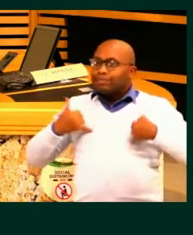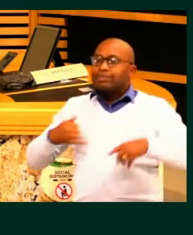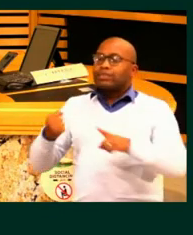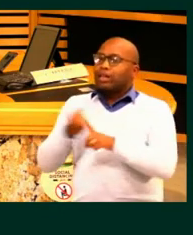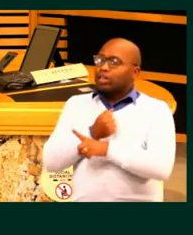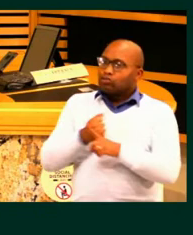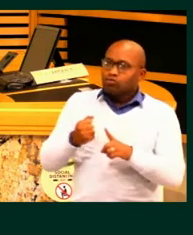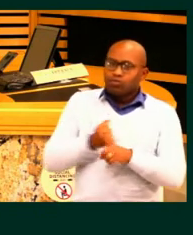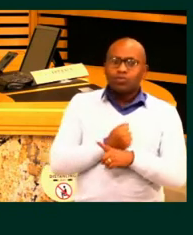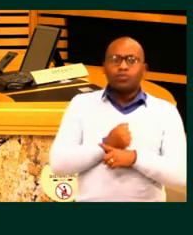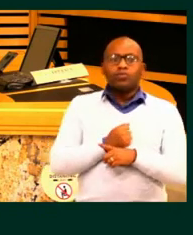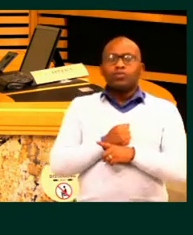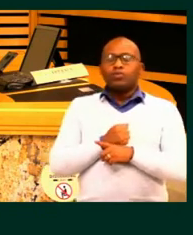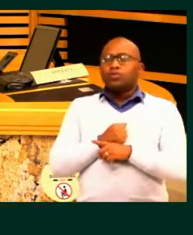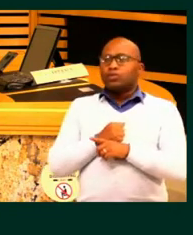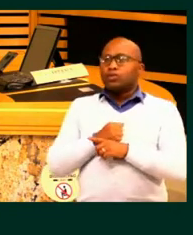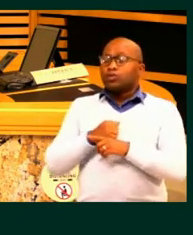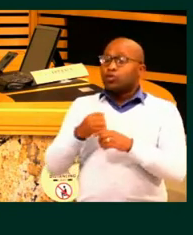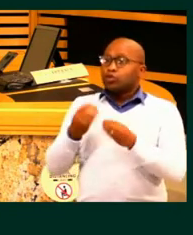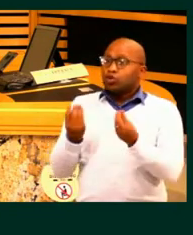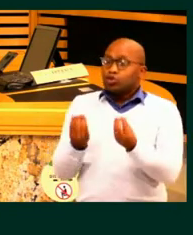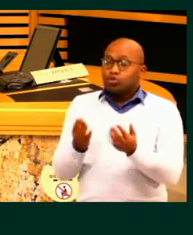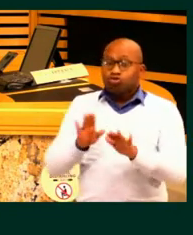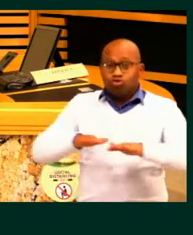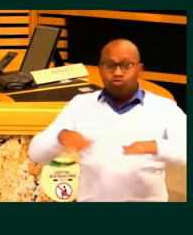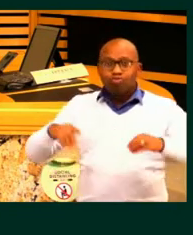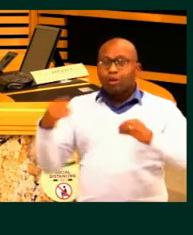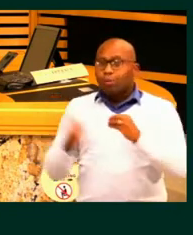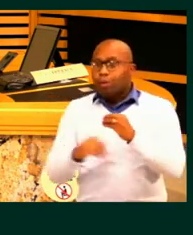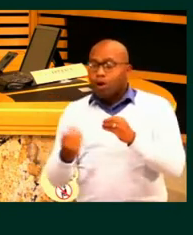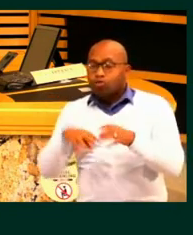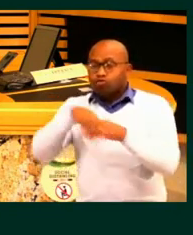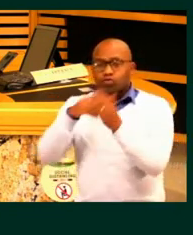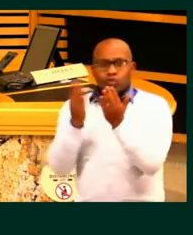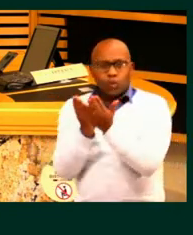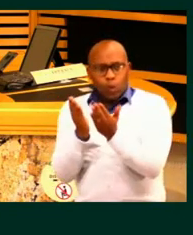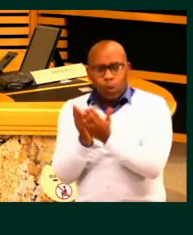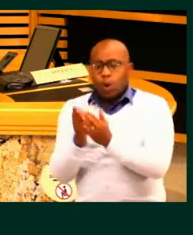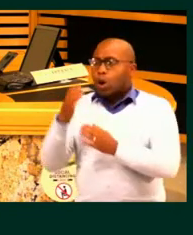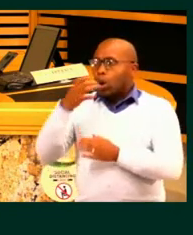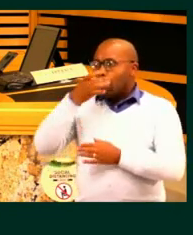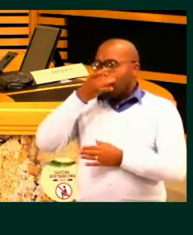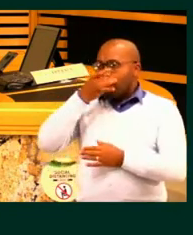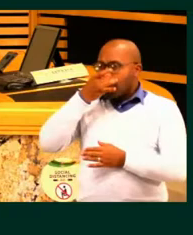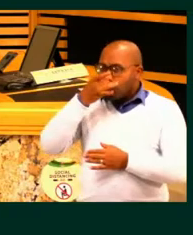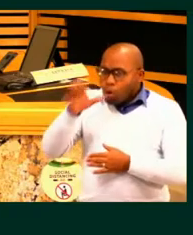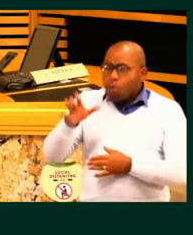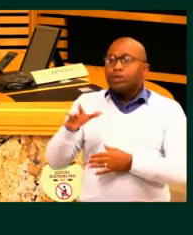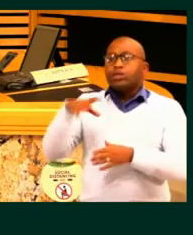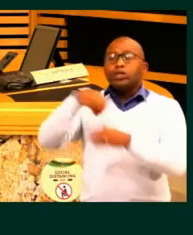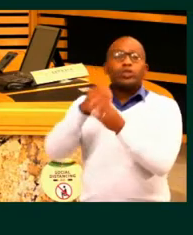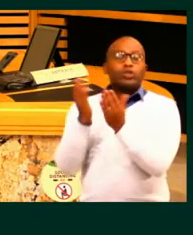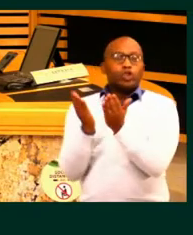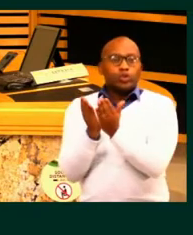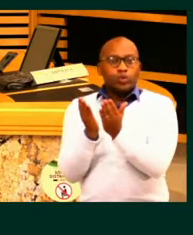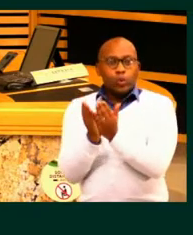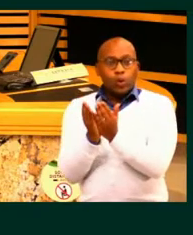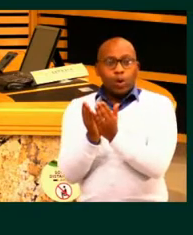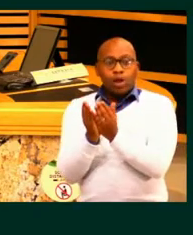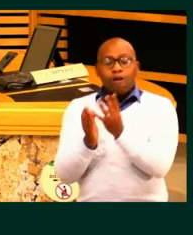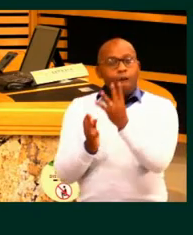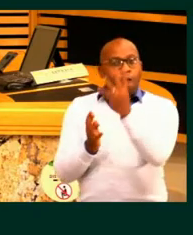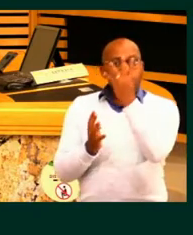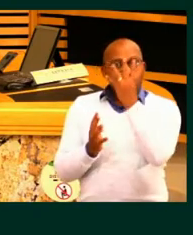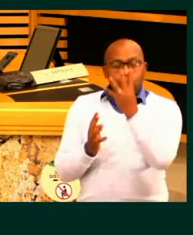violence corporal punishment sexual violence and bullying the four most common forms of school violence in South